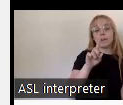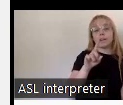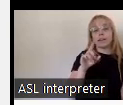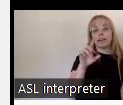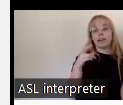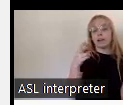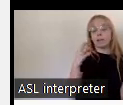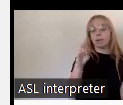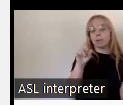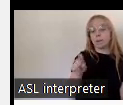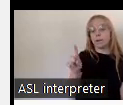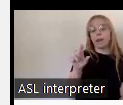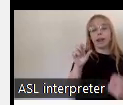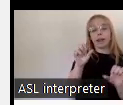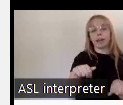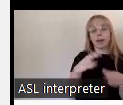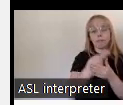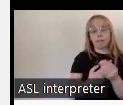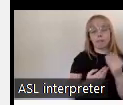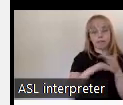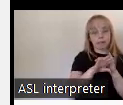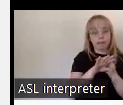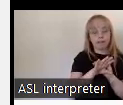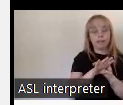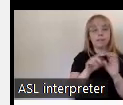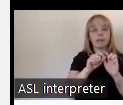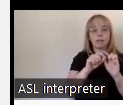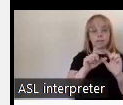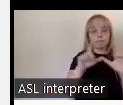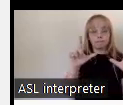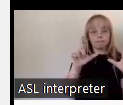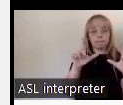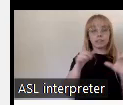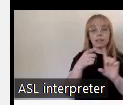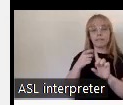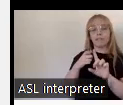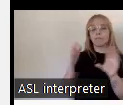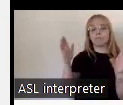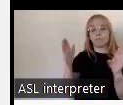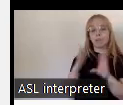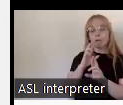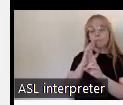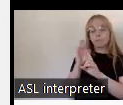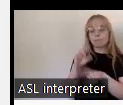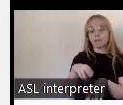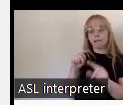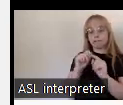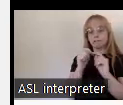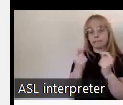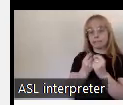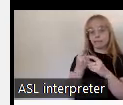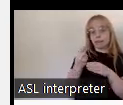benefits lookup. But this lookup comes directly from a small response team within